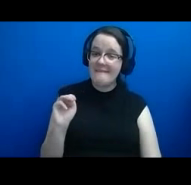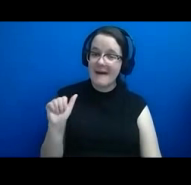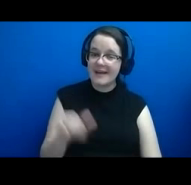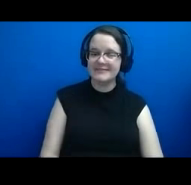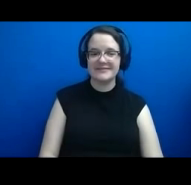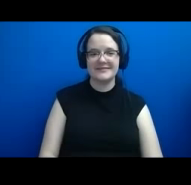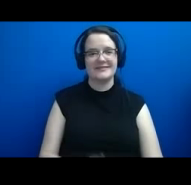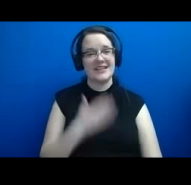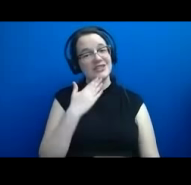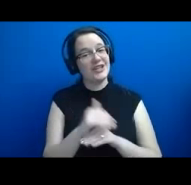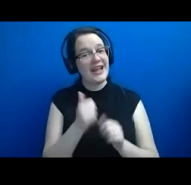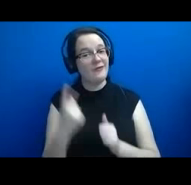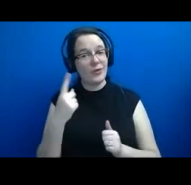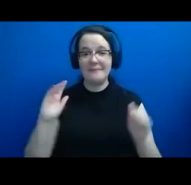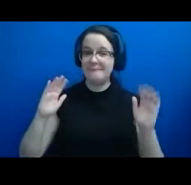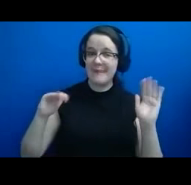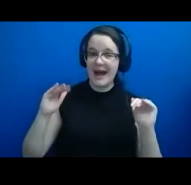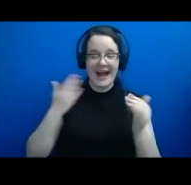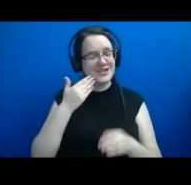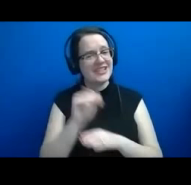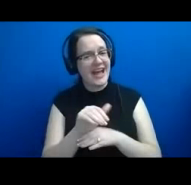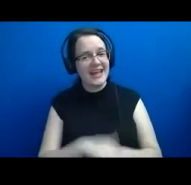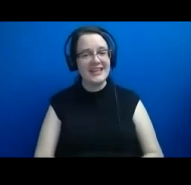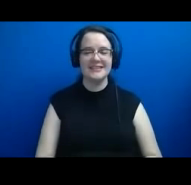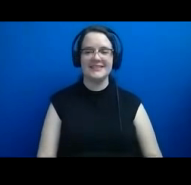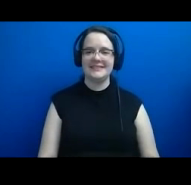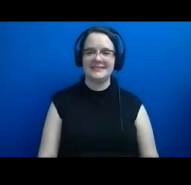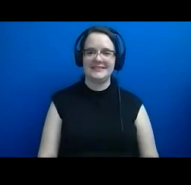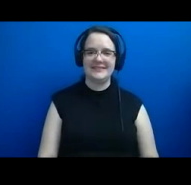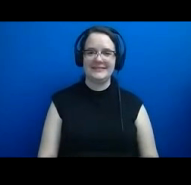Good night, everybody. Good night, everyone.